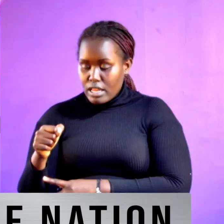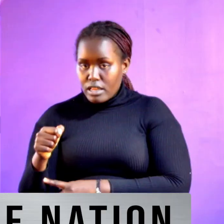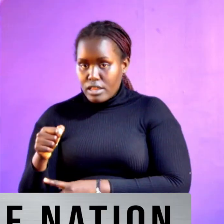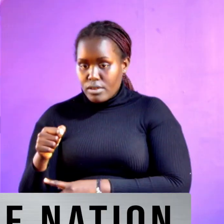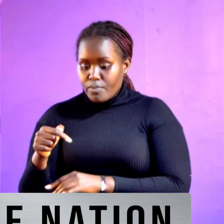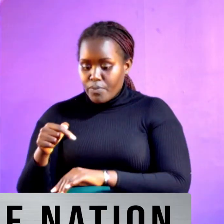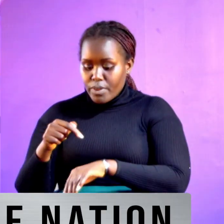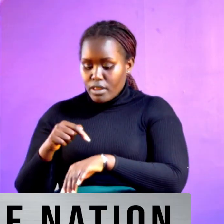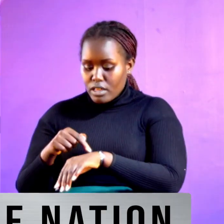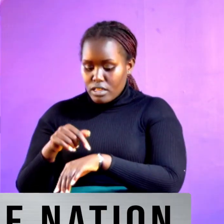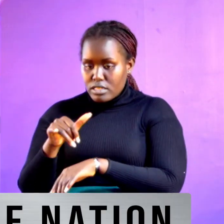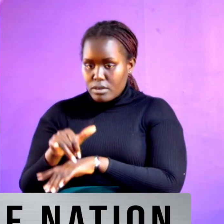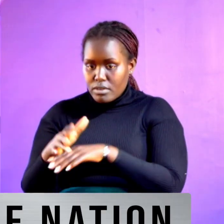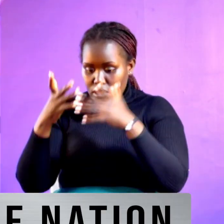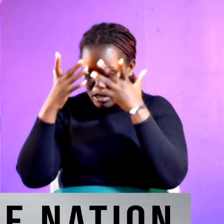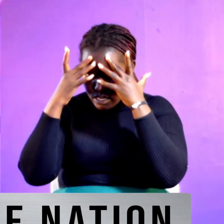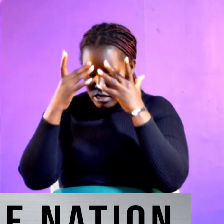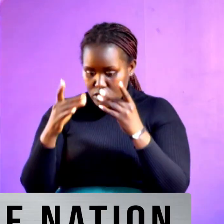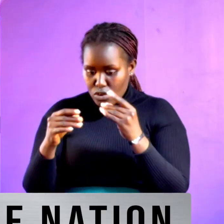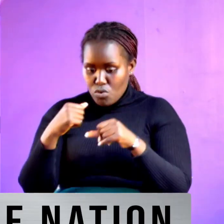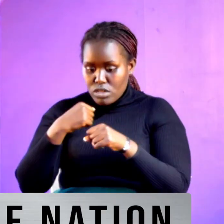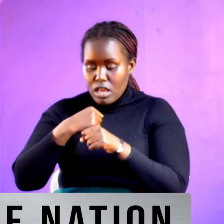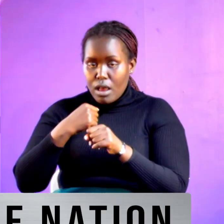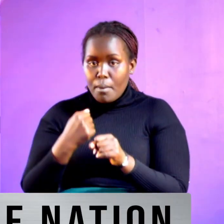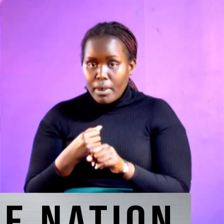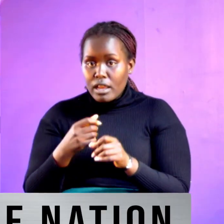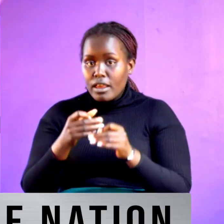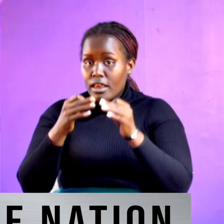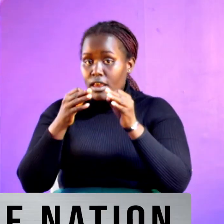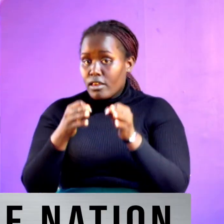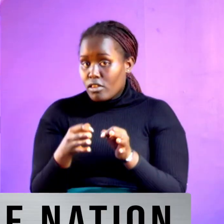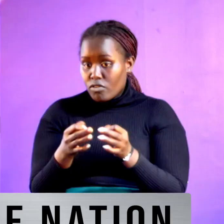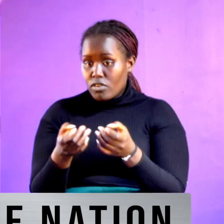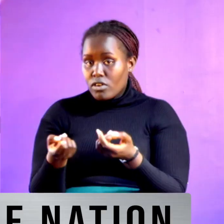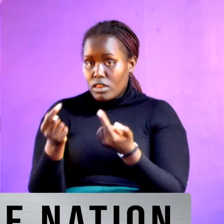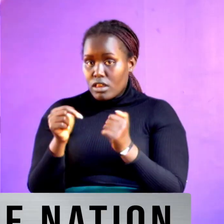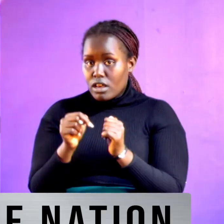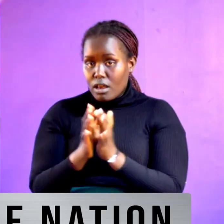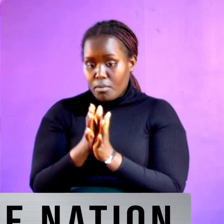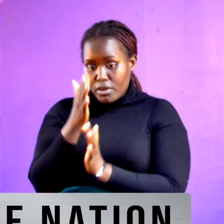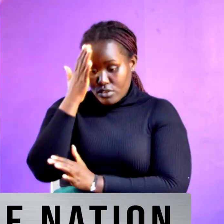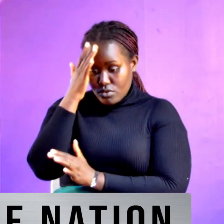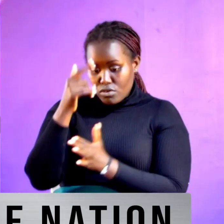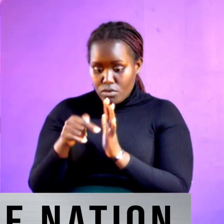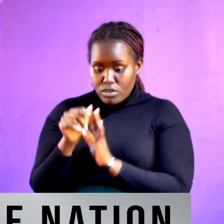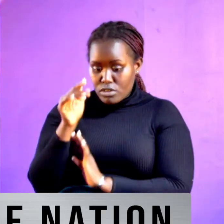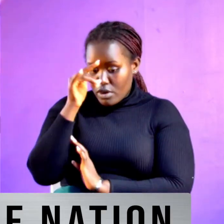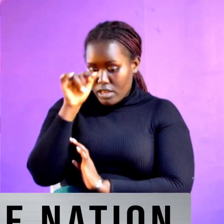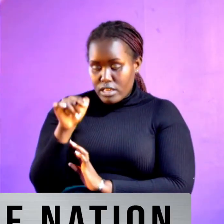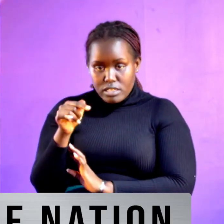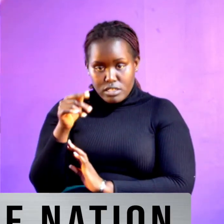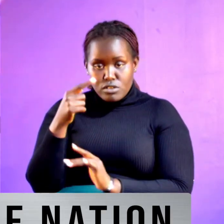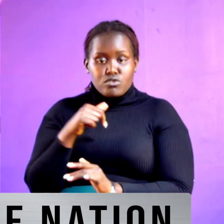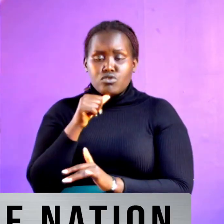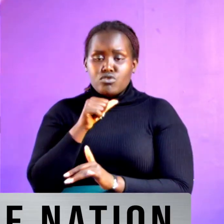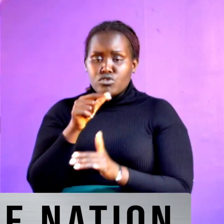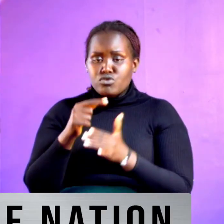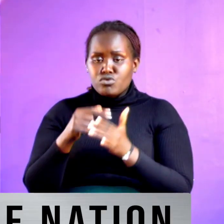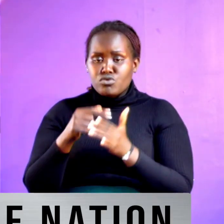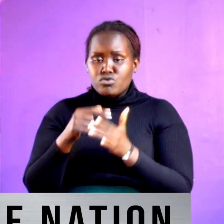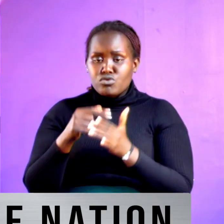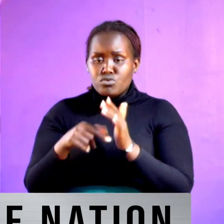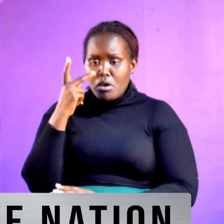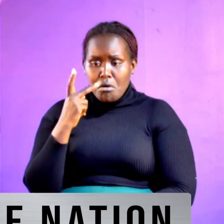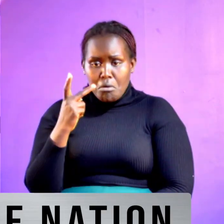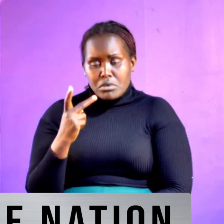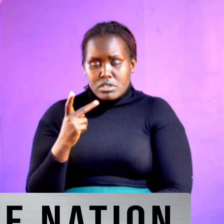that decision was reached to. If they are coming to realize that, well, this is not what we envisioned, and